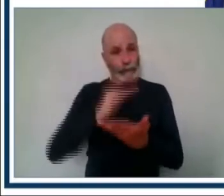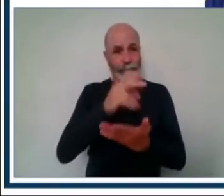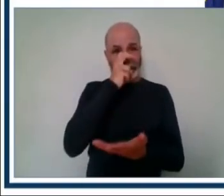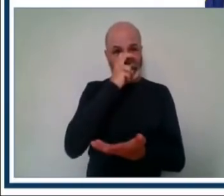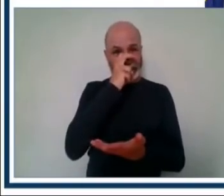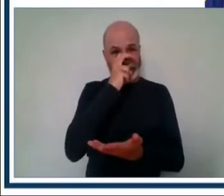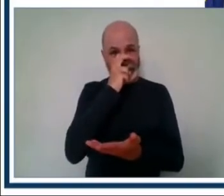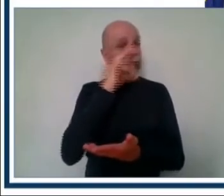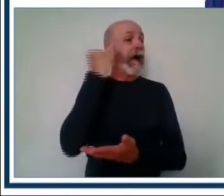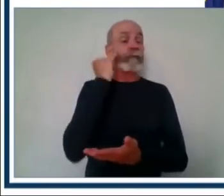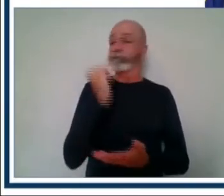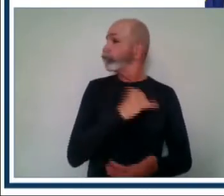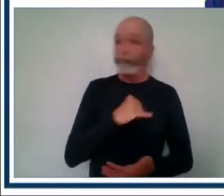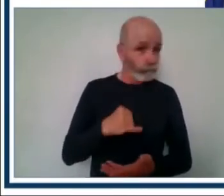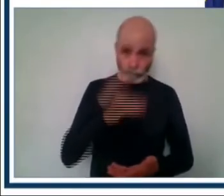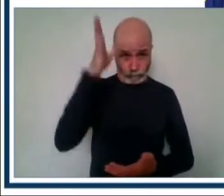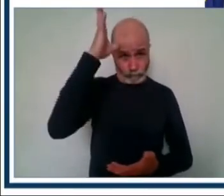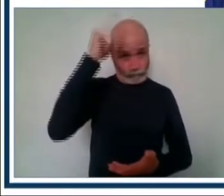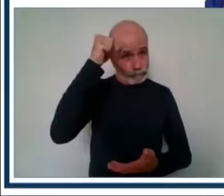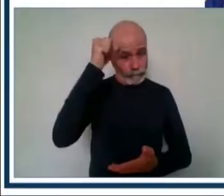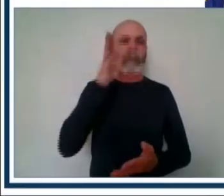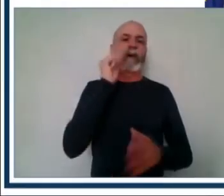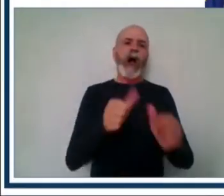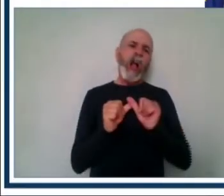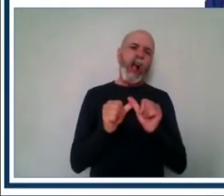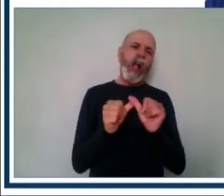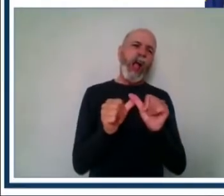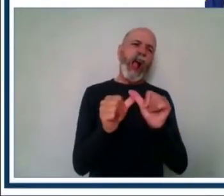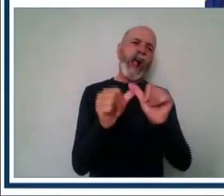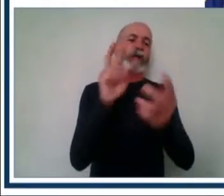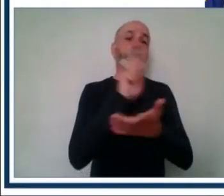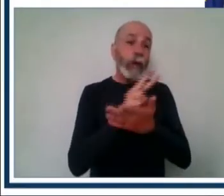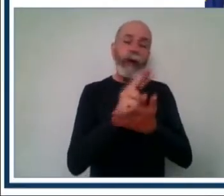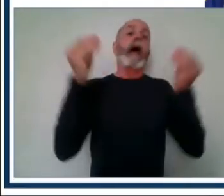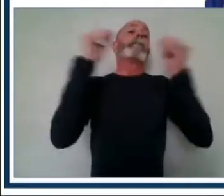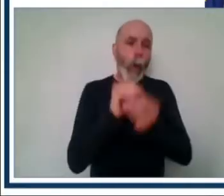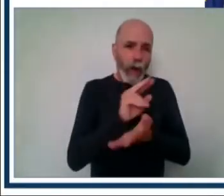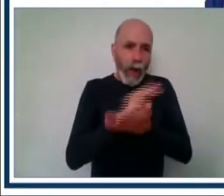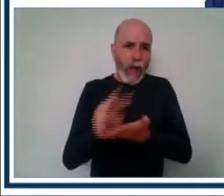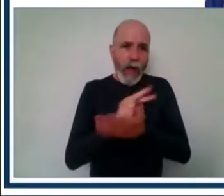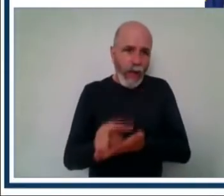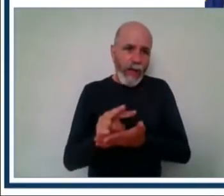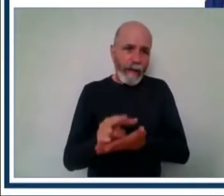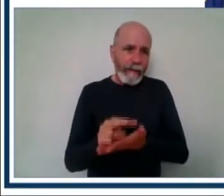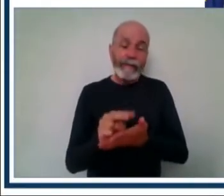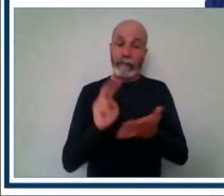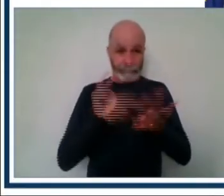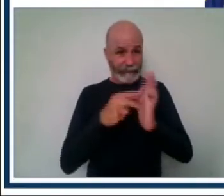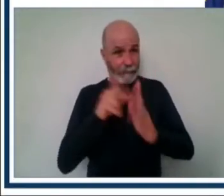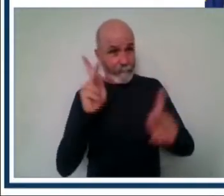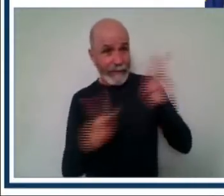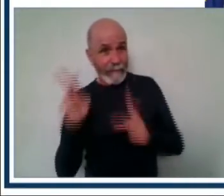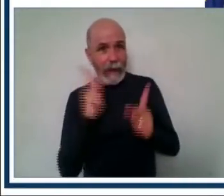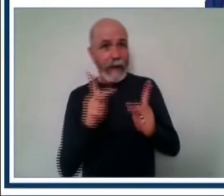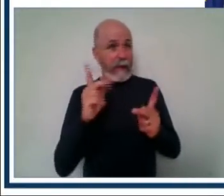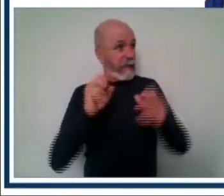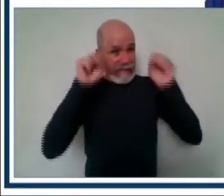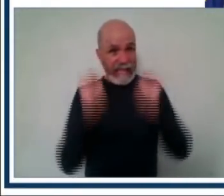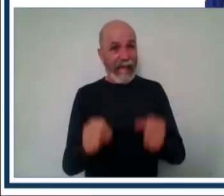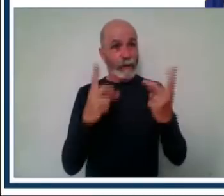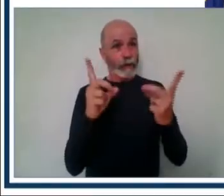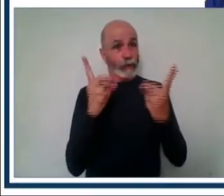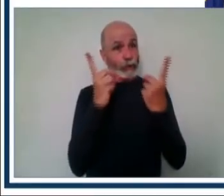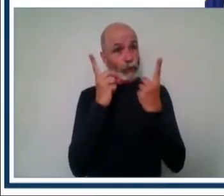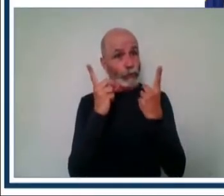is just because you can does not mean you should. We need to closely follow the restrictions that are